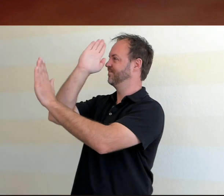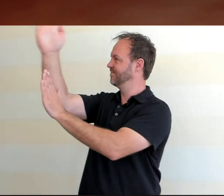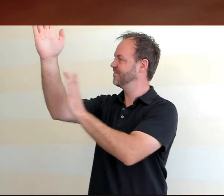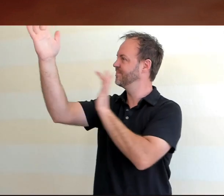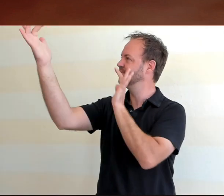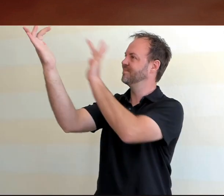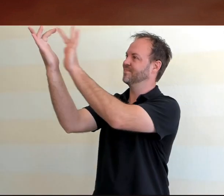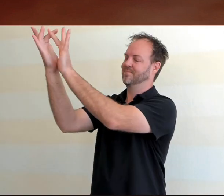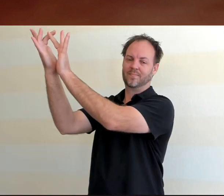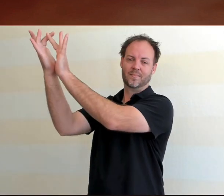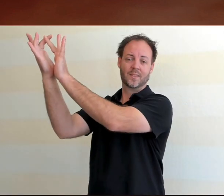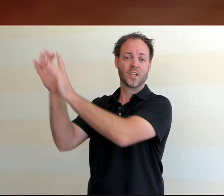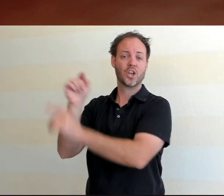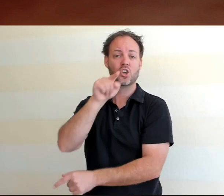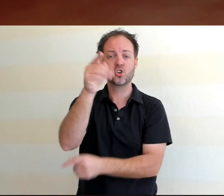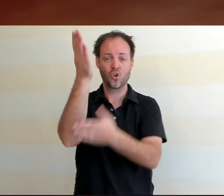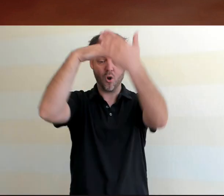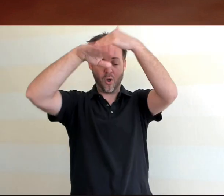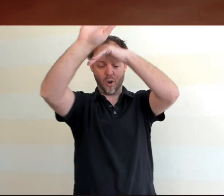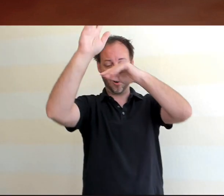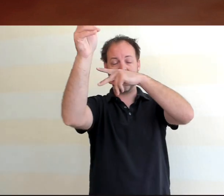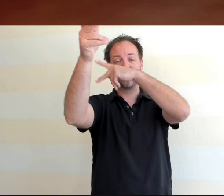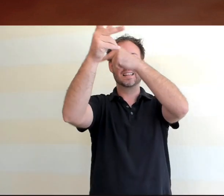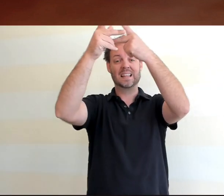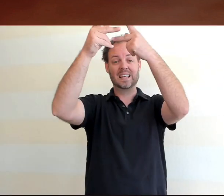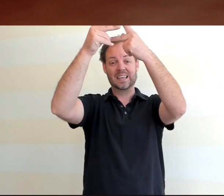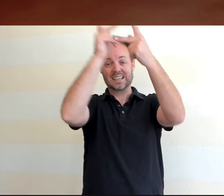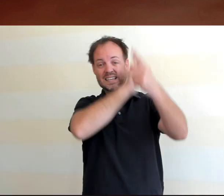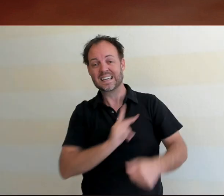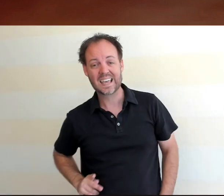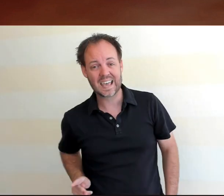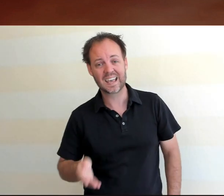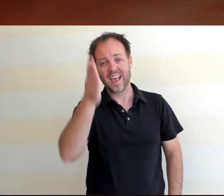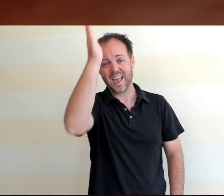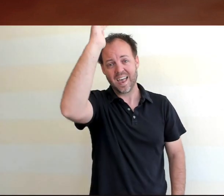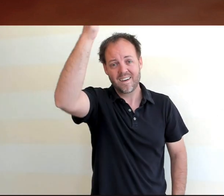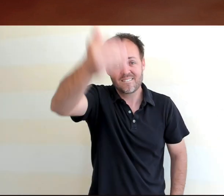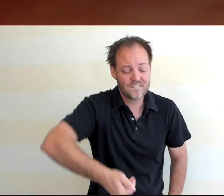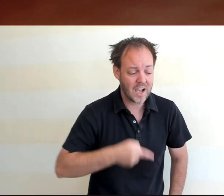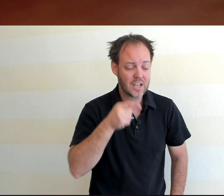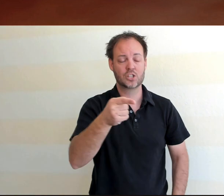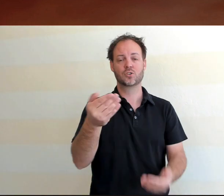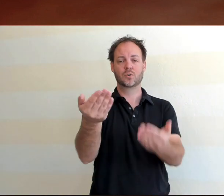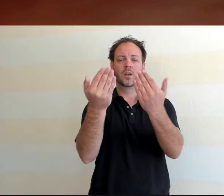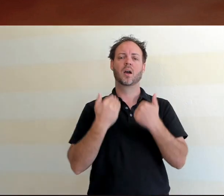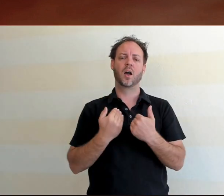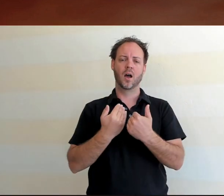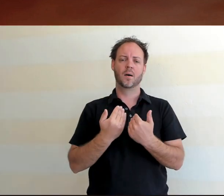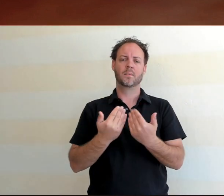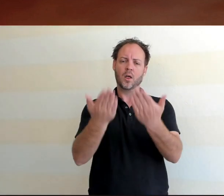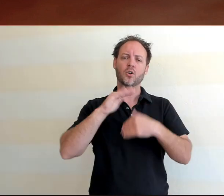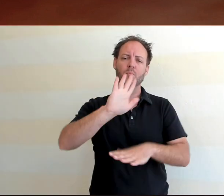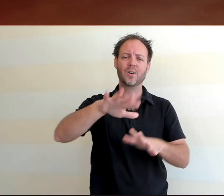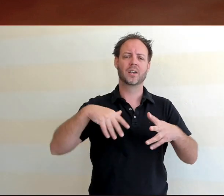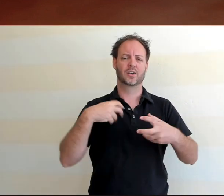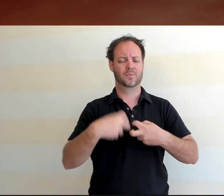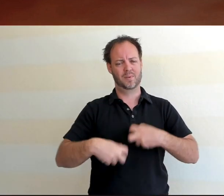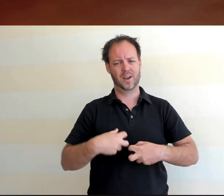your God. Your heavenly King invites you to come, to bring your